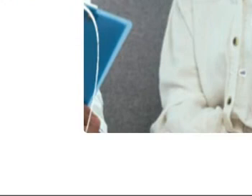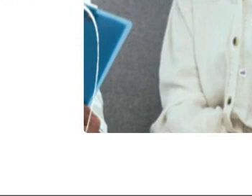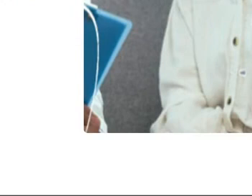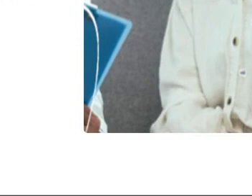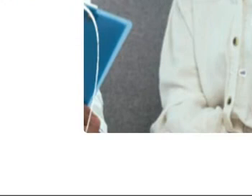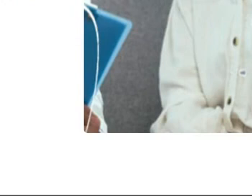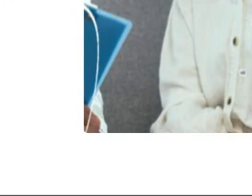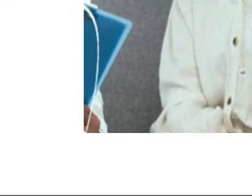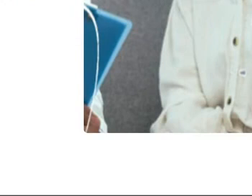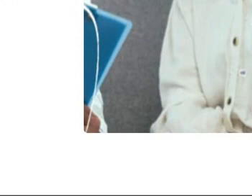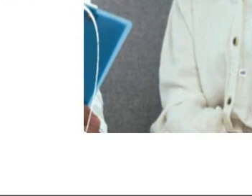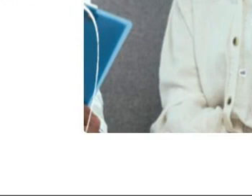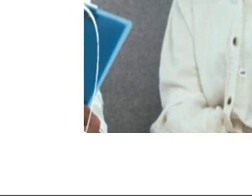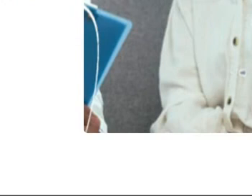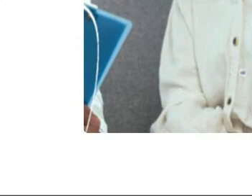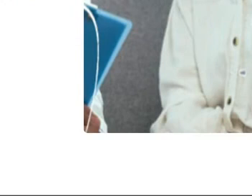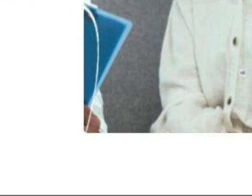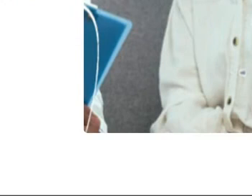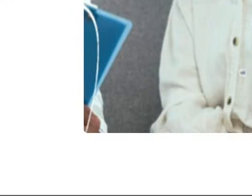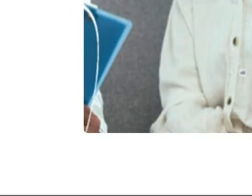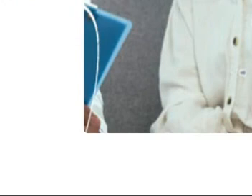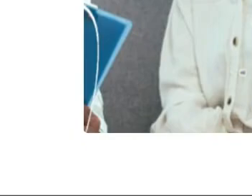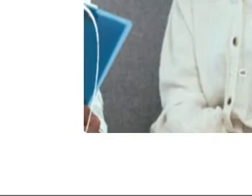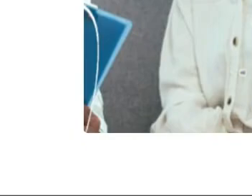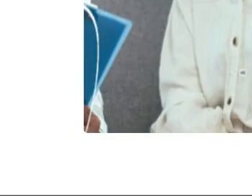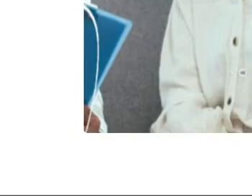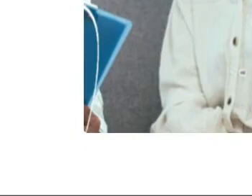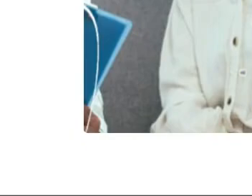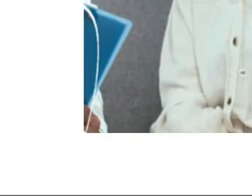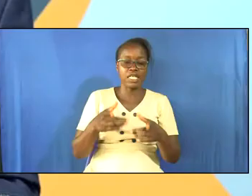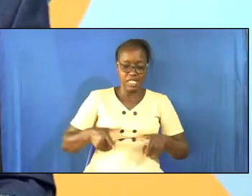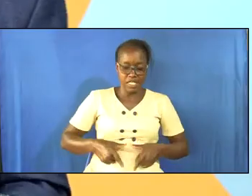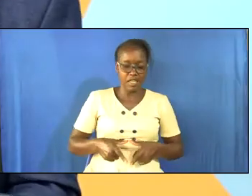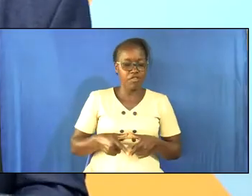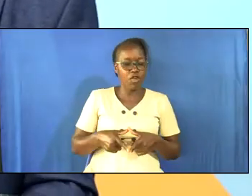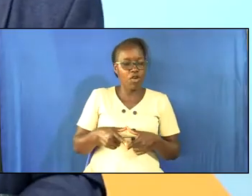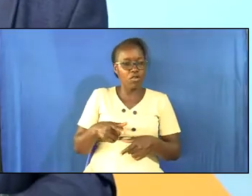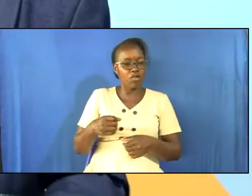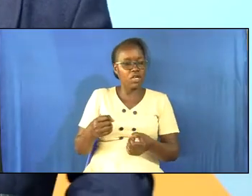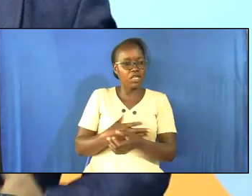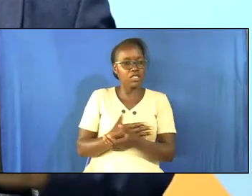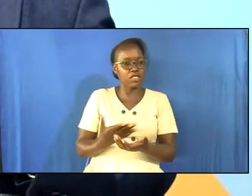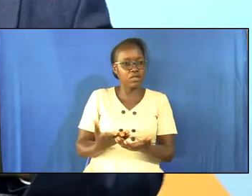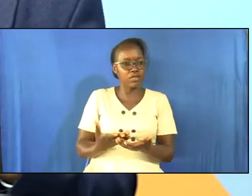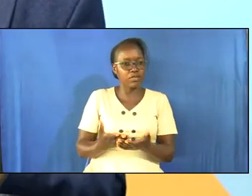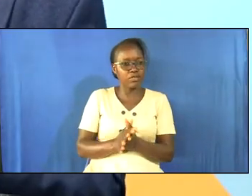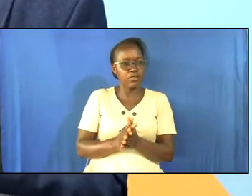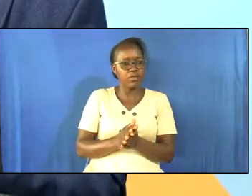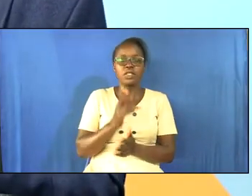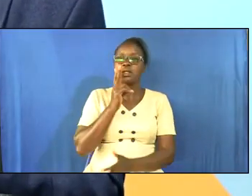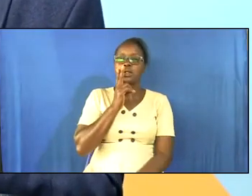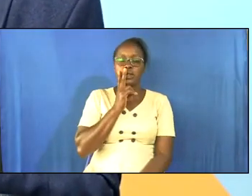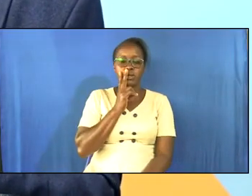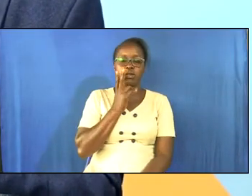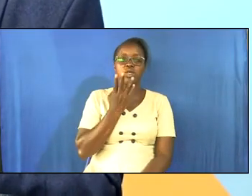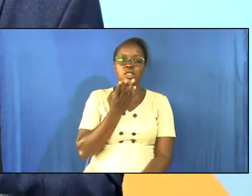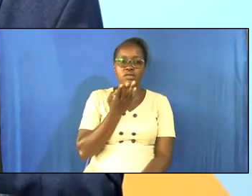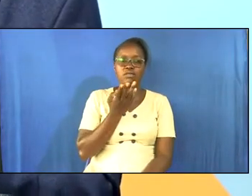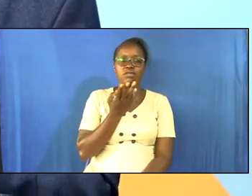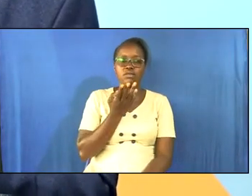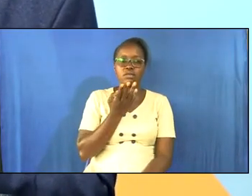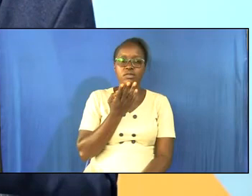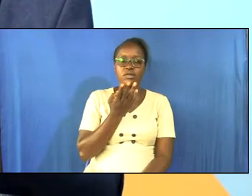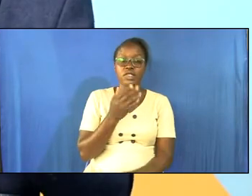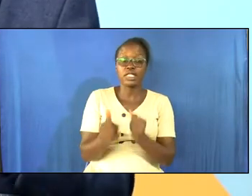times risk of getting cervical cancer. So smoking will also increase your